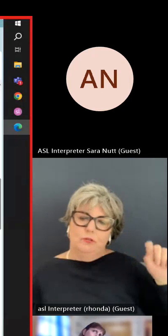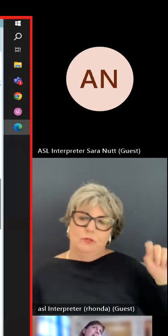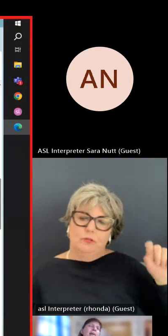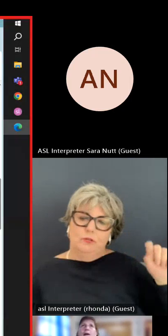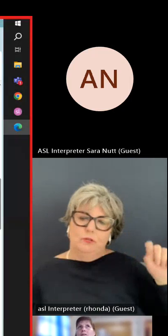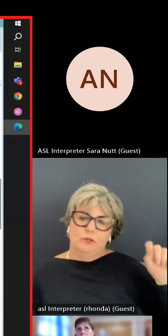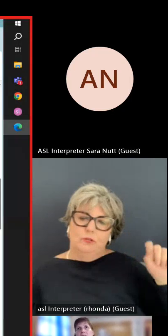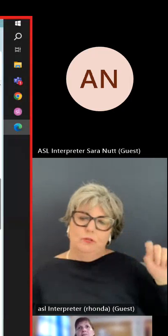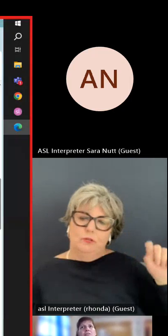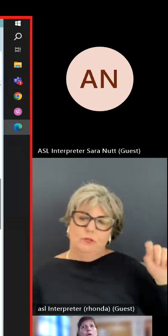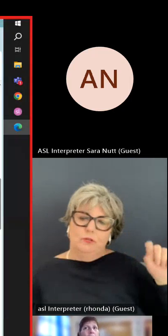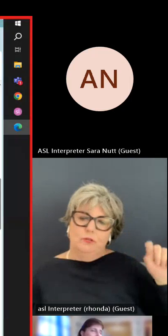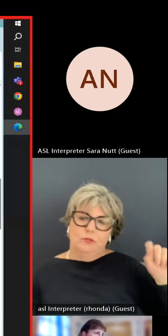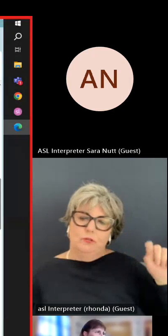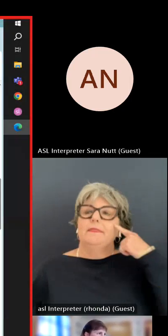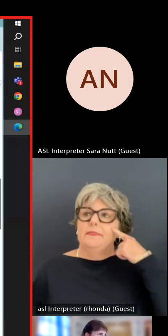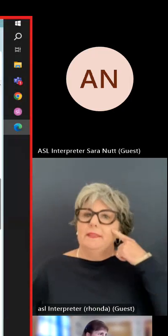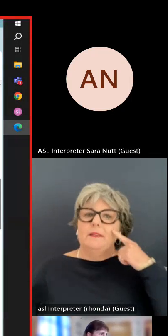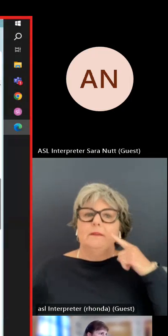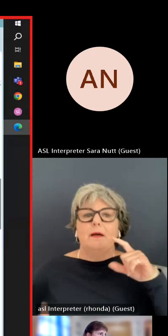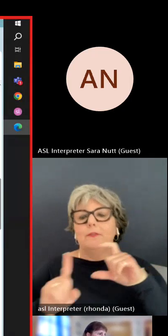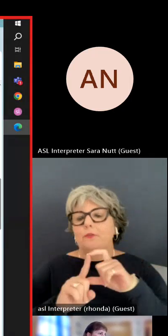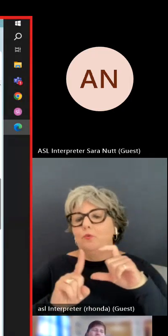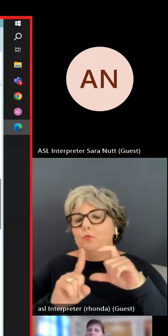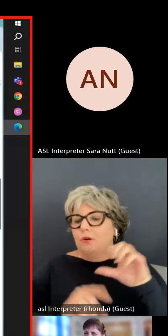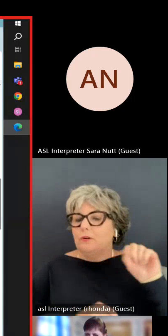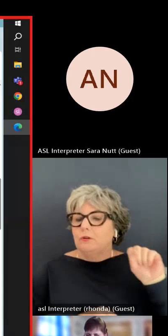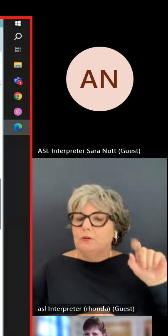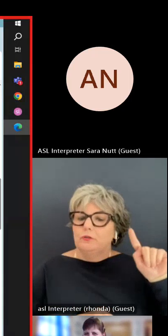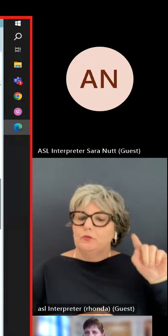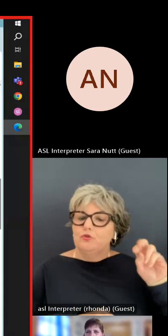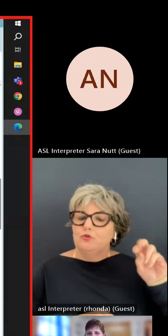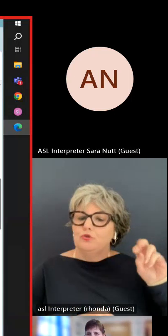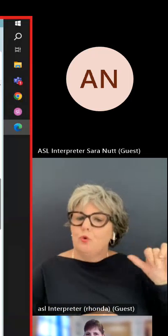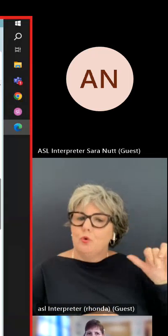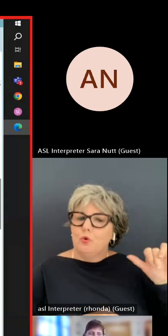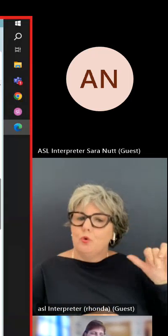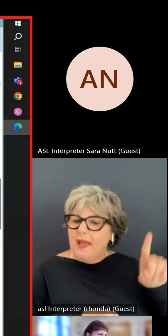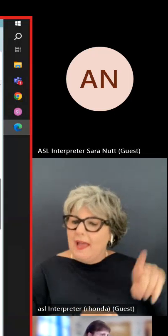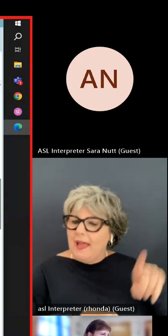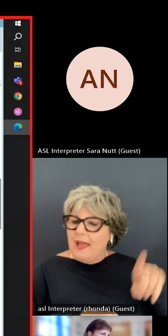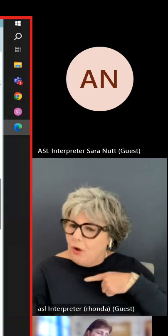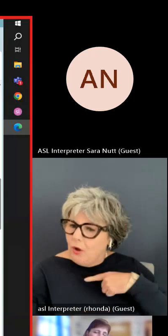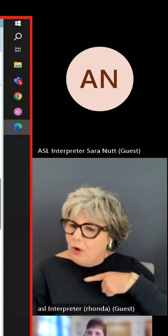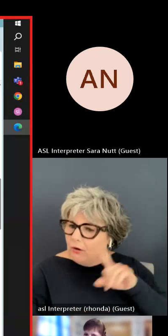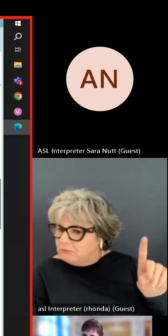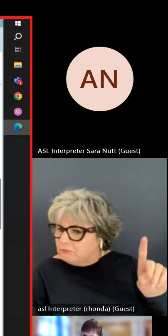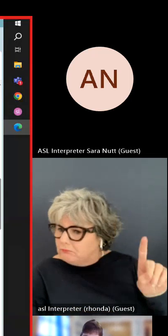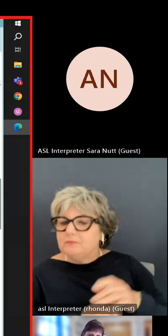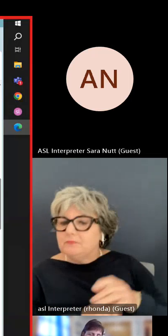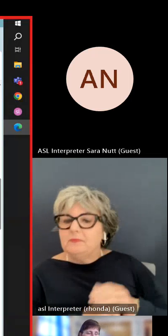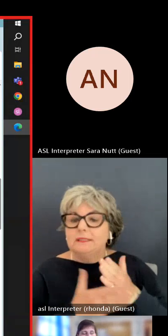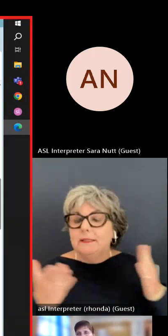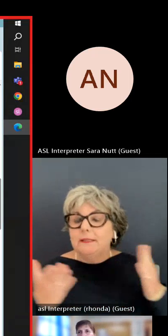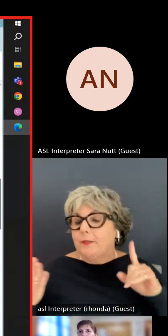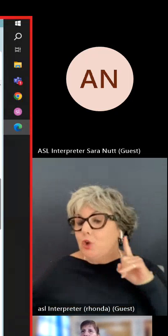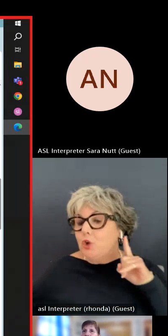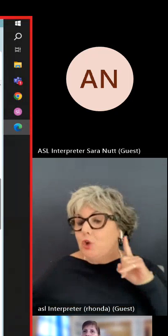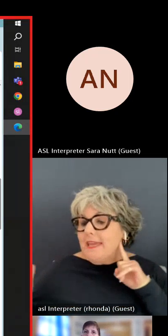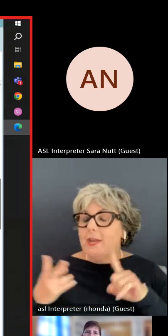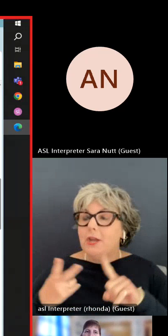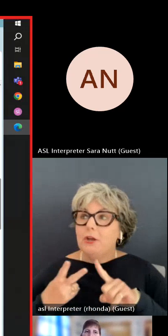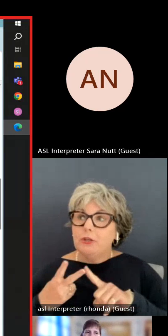So to think about story, how long is a story? Is it something that you hear? Is it something that